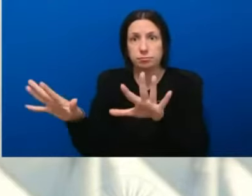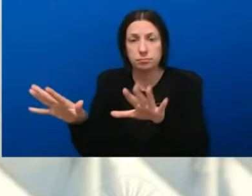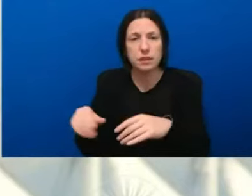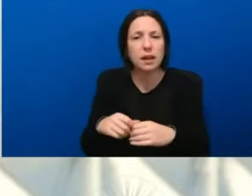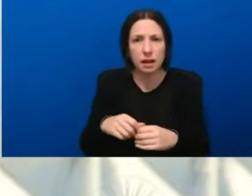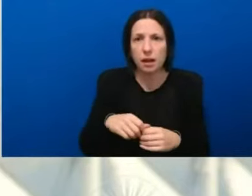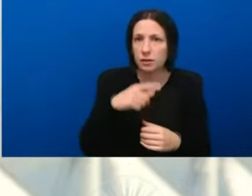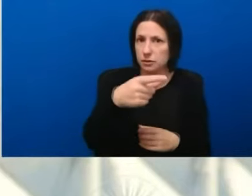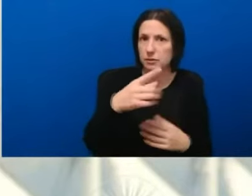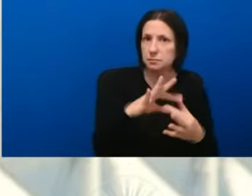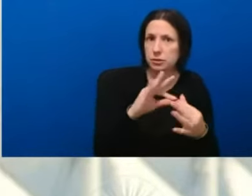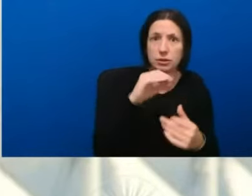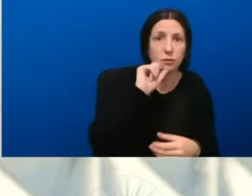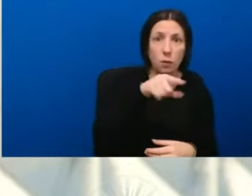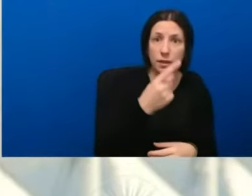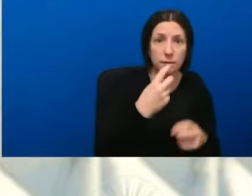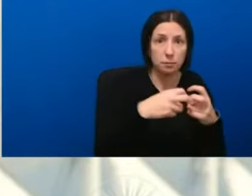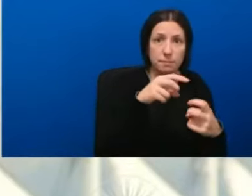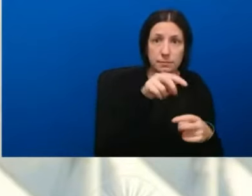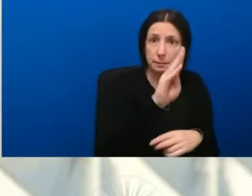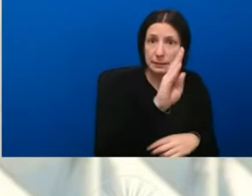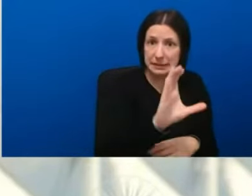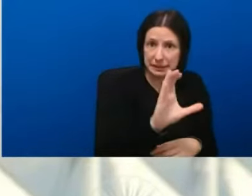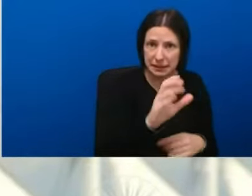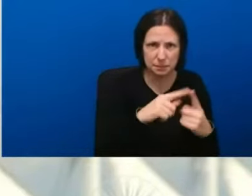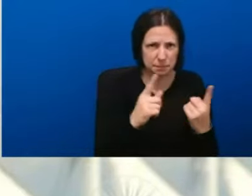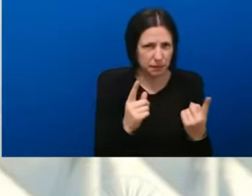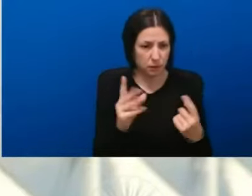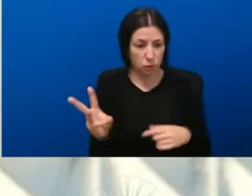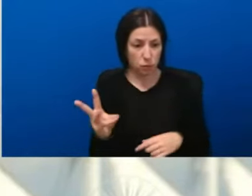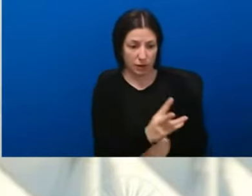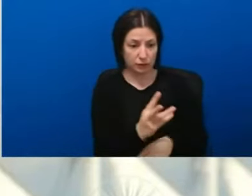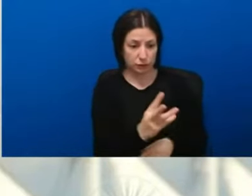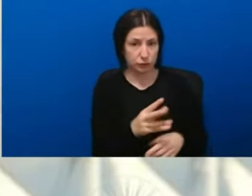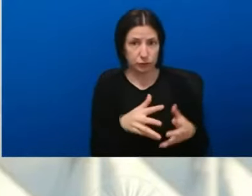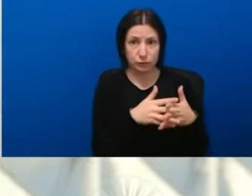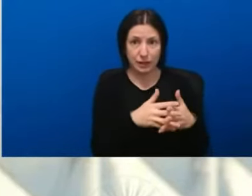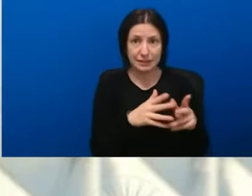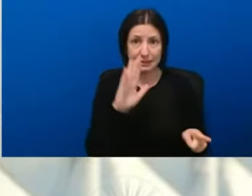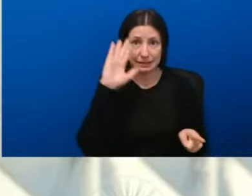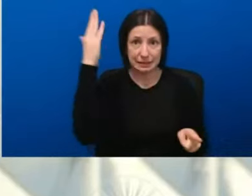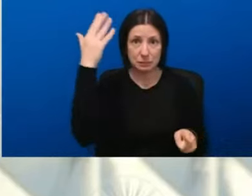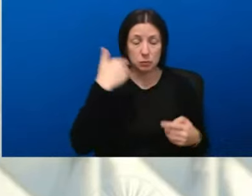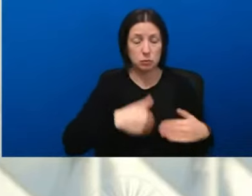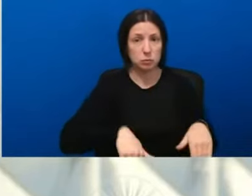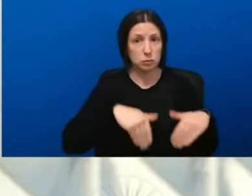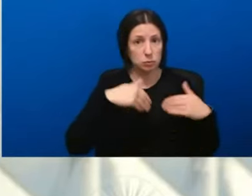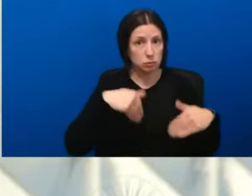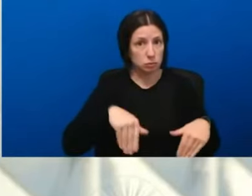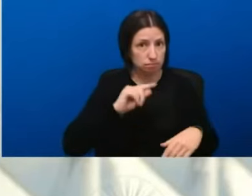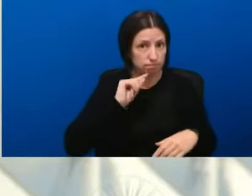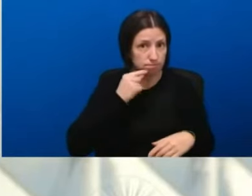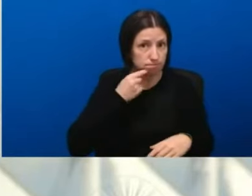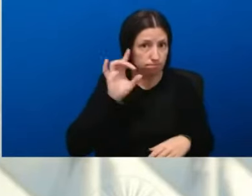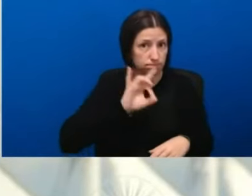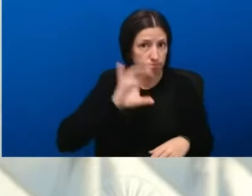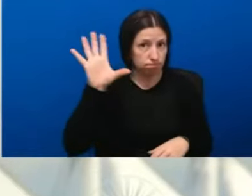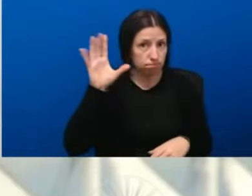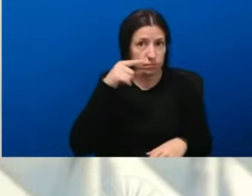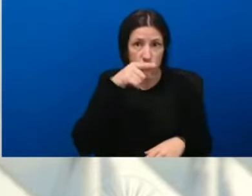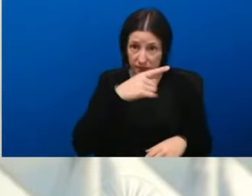It's everywhere, India and the rest of North America. But how does BC's drought situation compare to, say, the Western United States, which seems to be in a